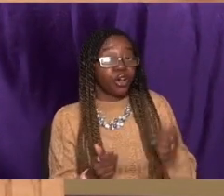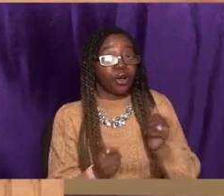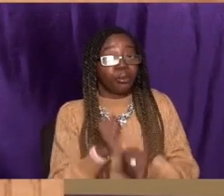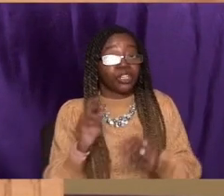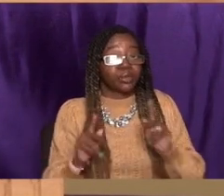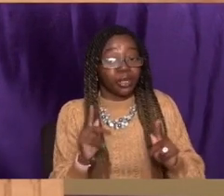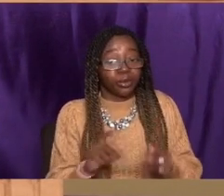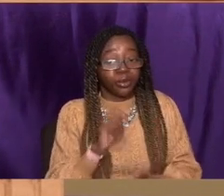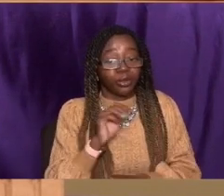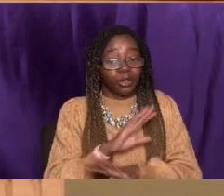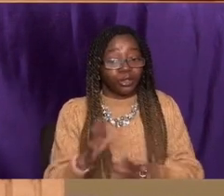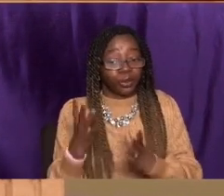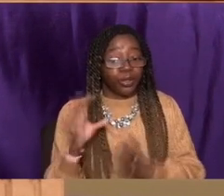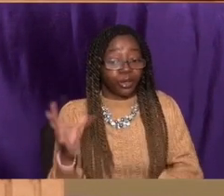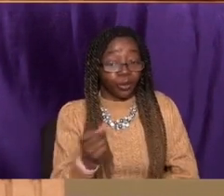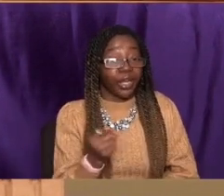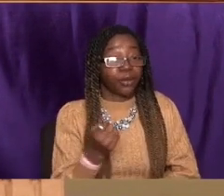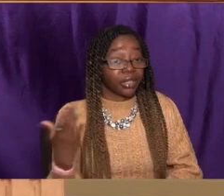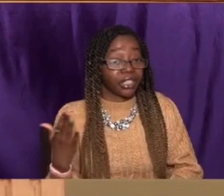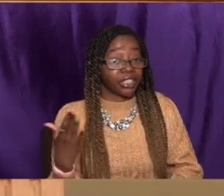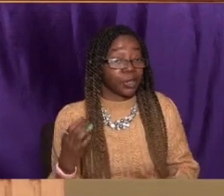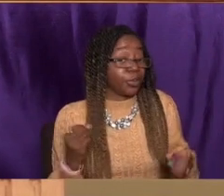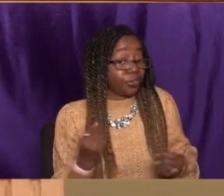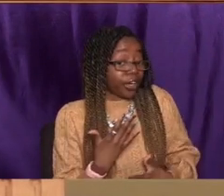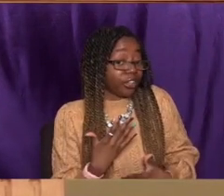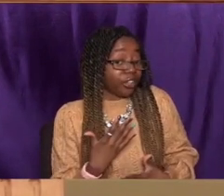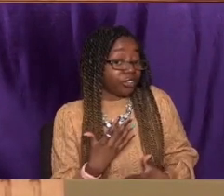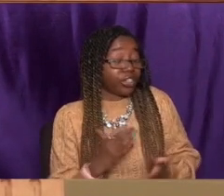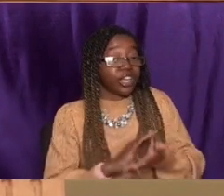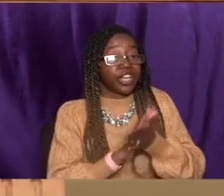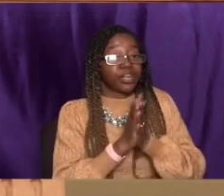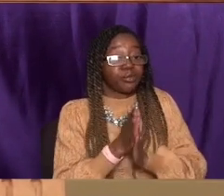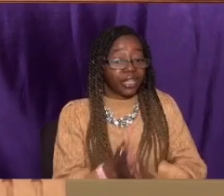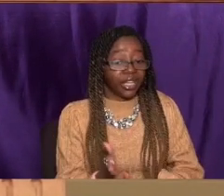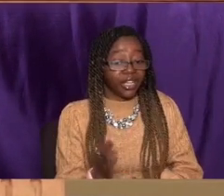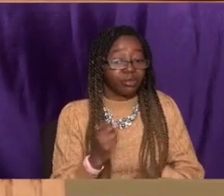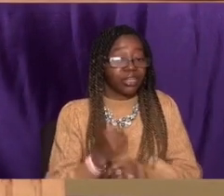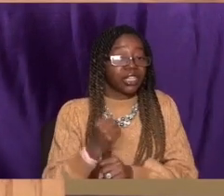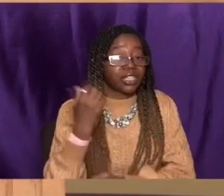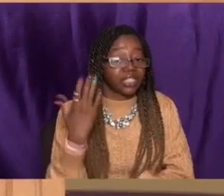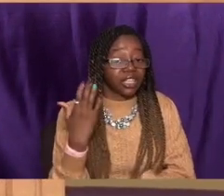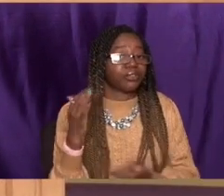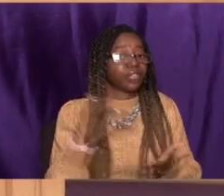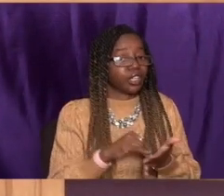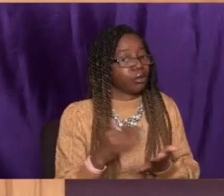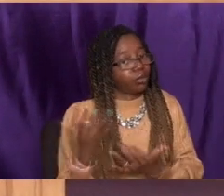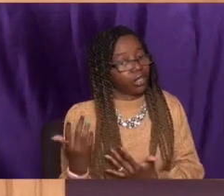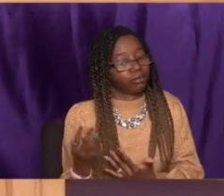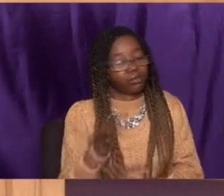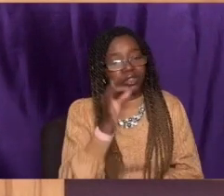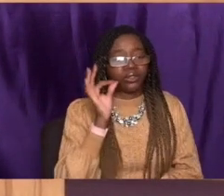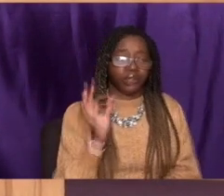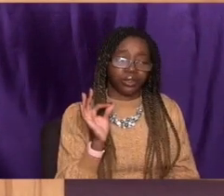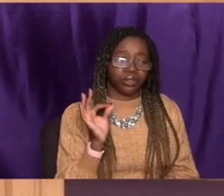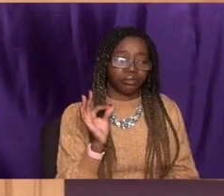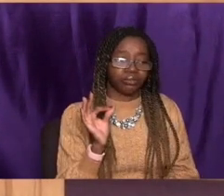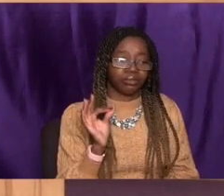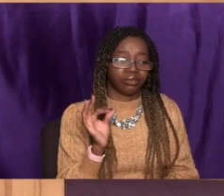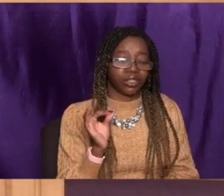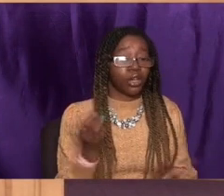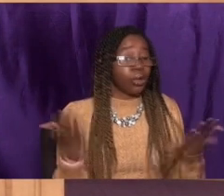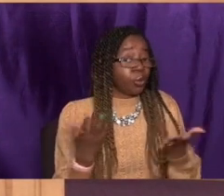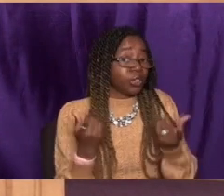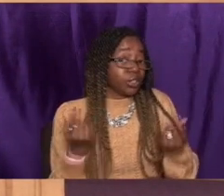ain't willing to grab stuff that we're afraid of. And it became a shepherd's staff again. So wait a minute. Felder, what's going on here? What's God